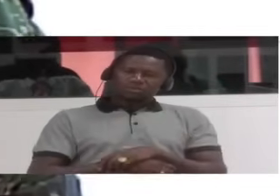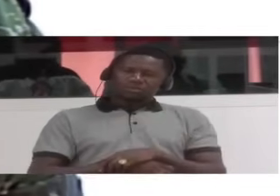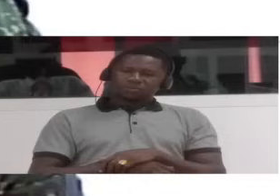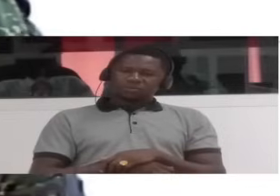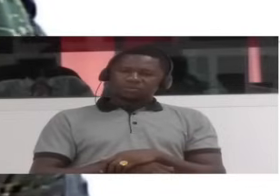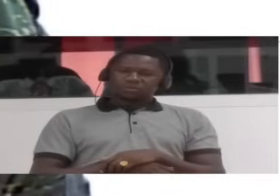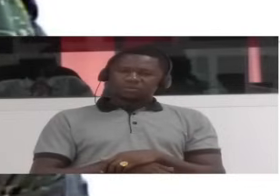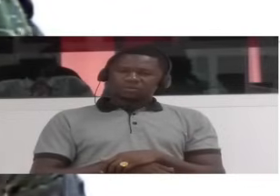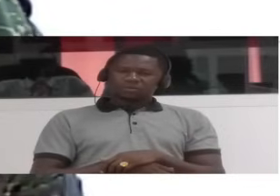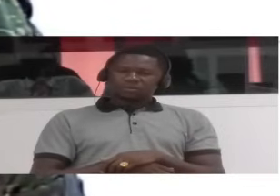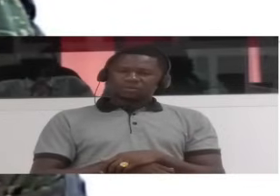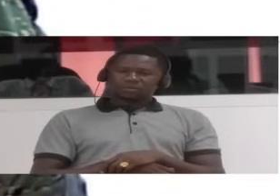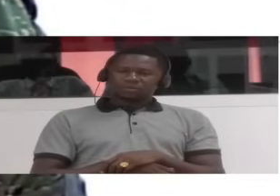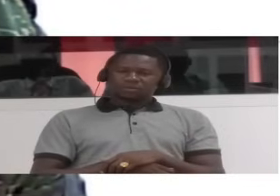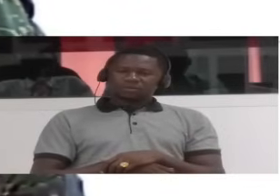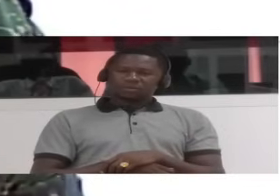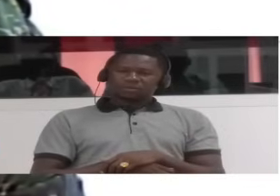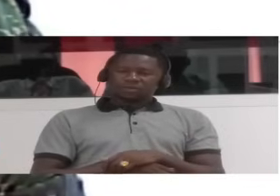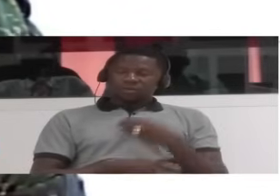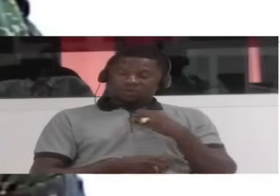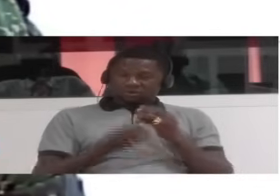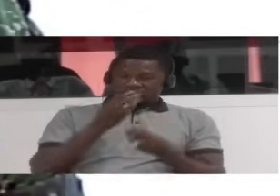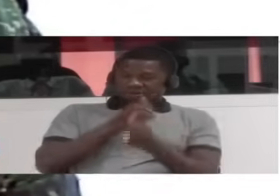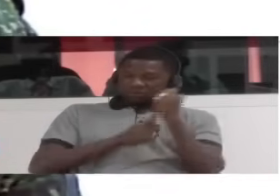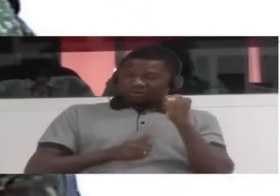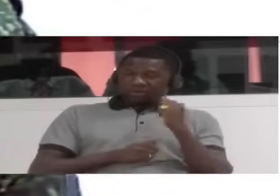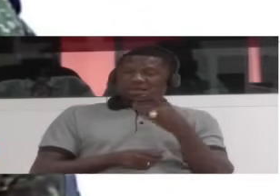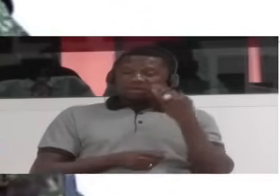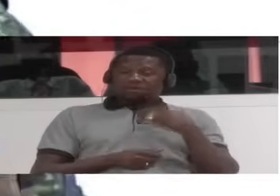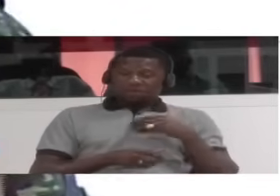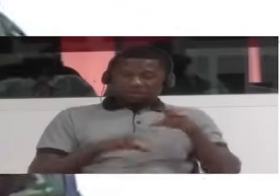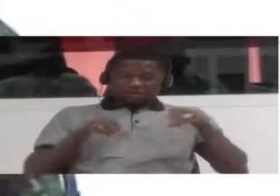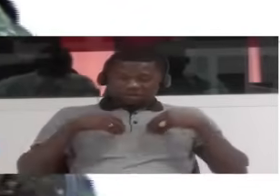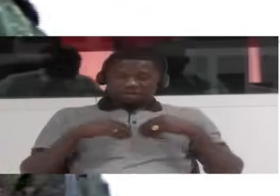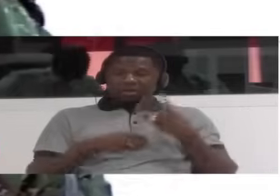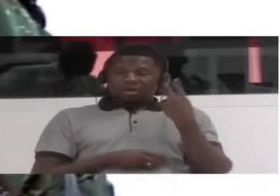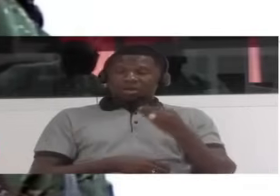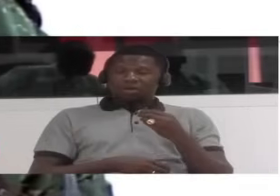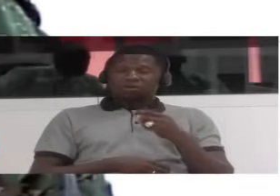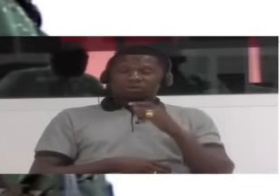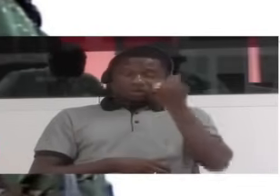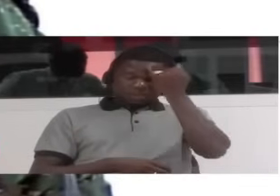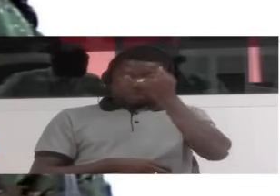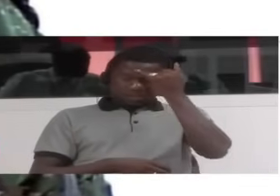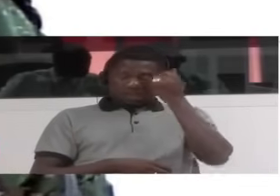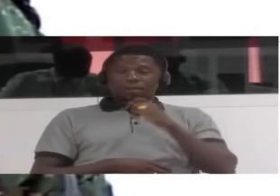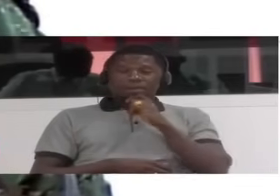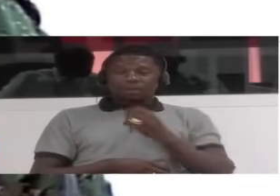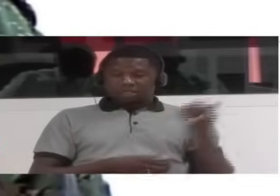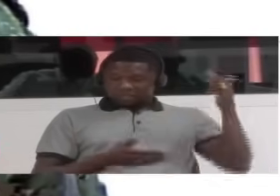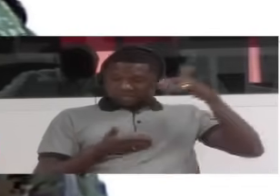I would like to refer you back, if you may allow me, how Francisco came. Please go